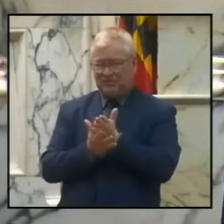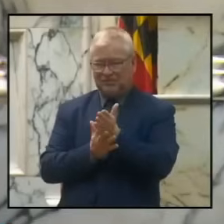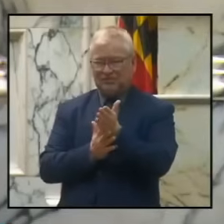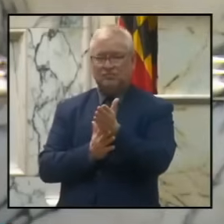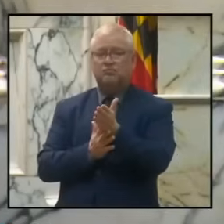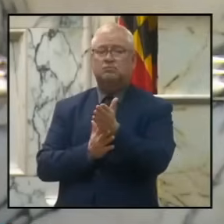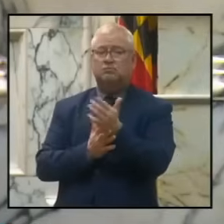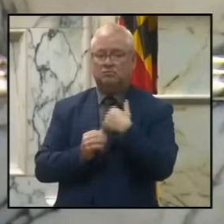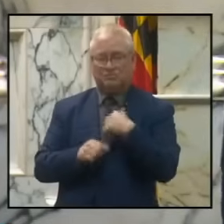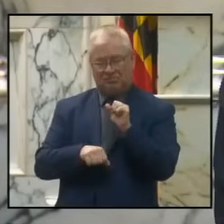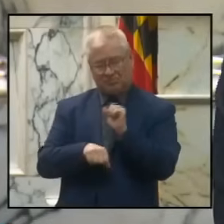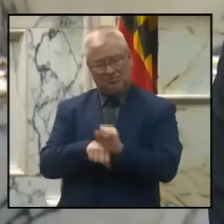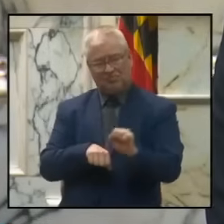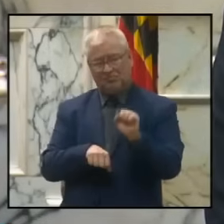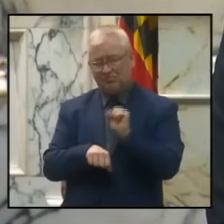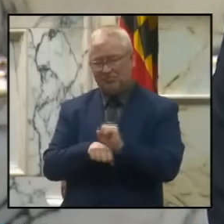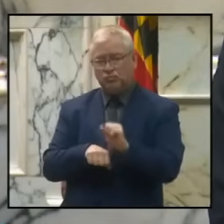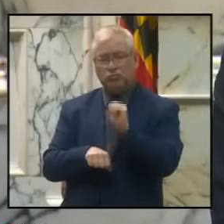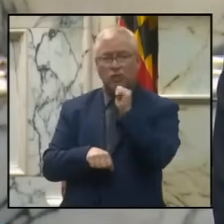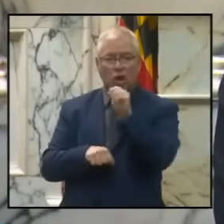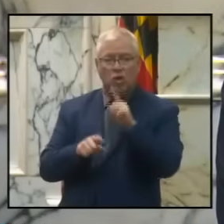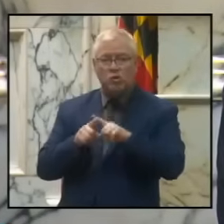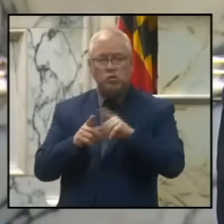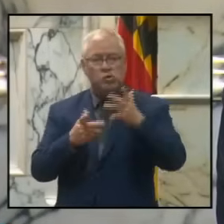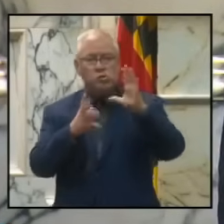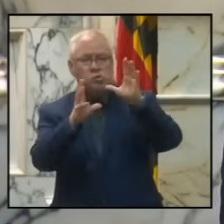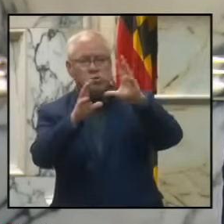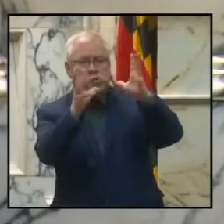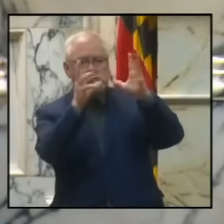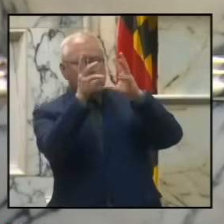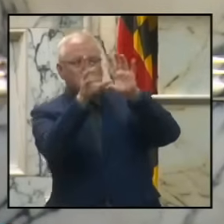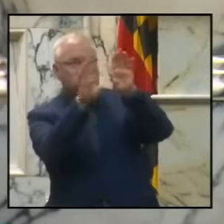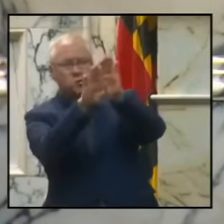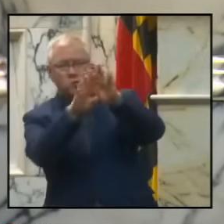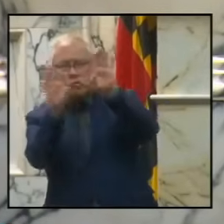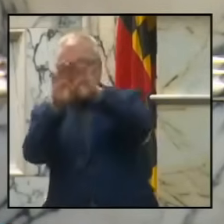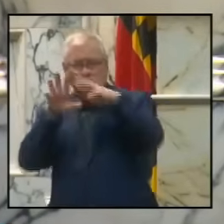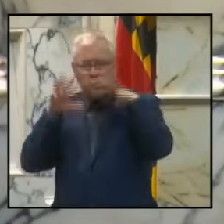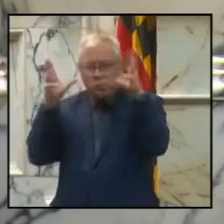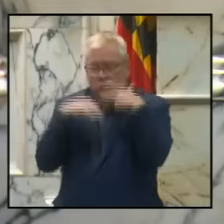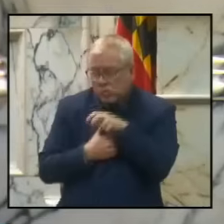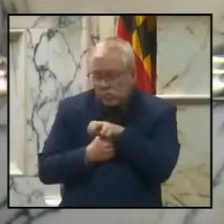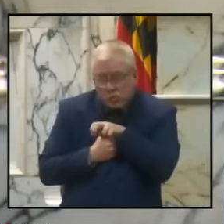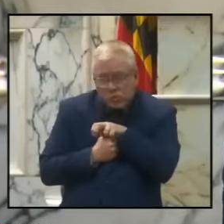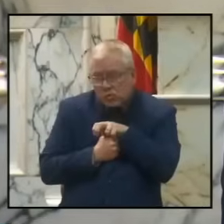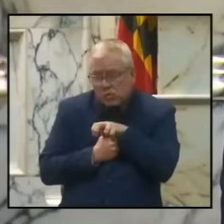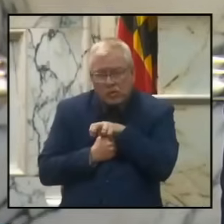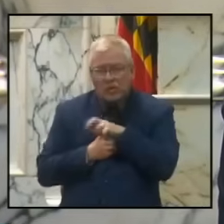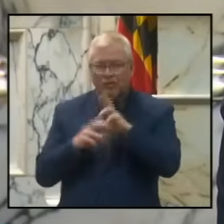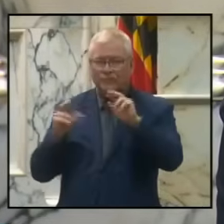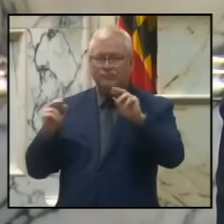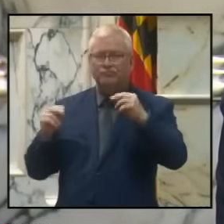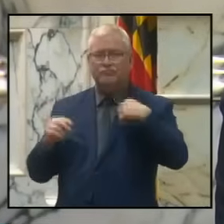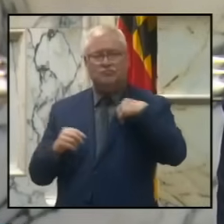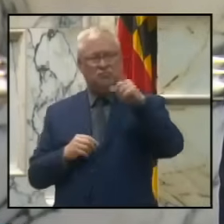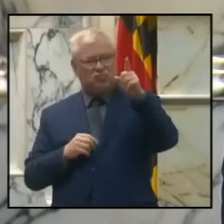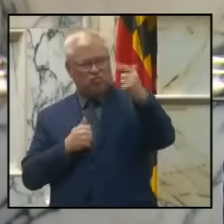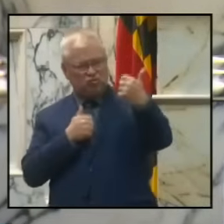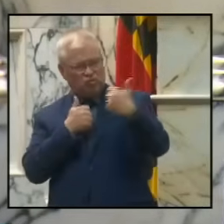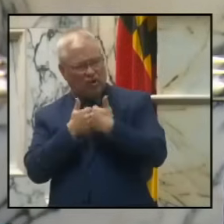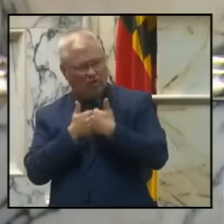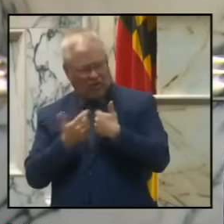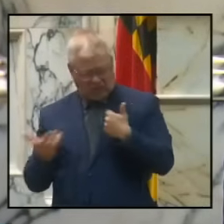batten down the hatches. We must prove that when Maryland was tested, that we collectively met this